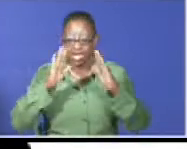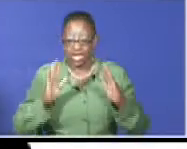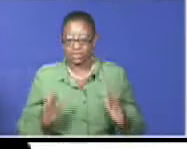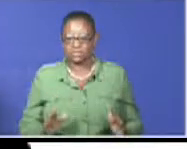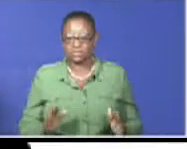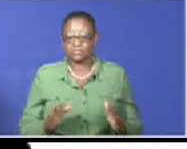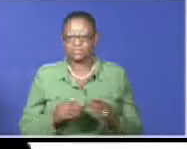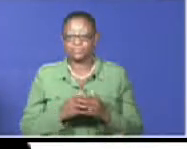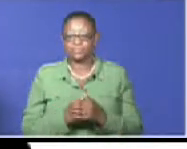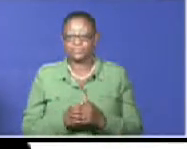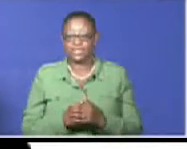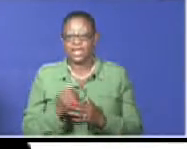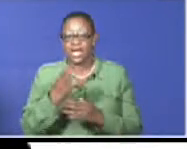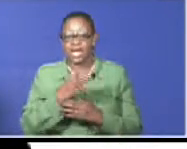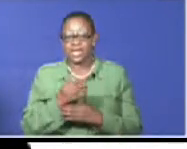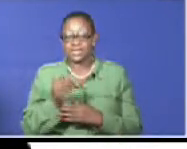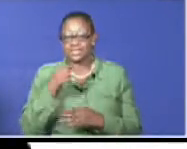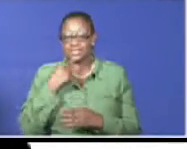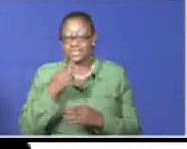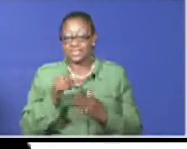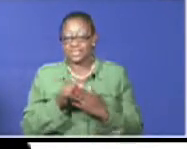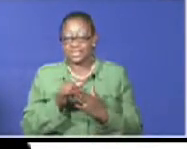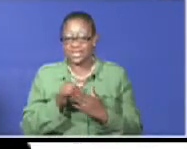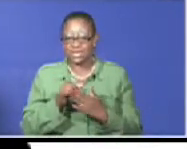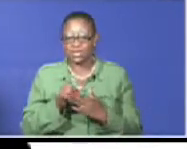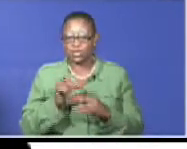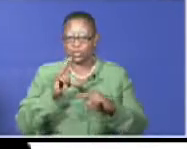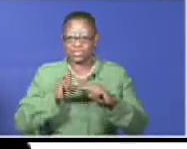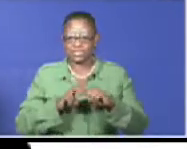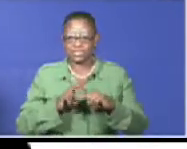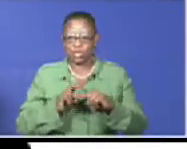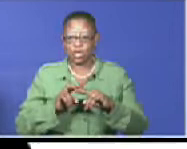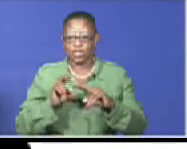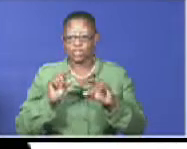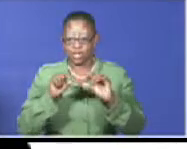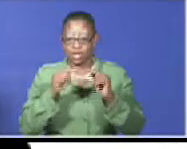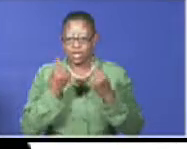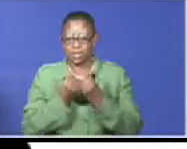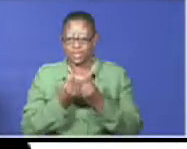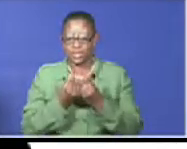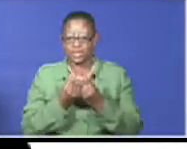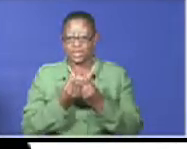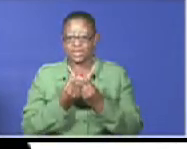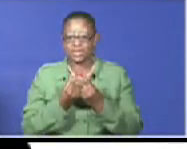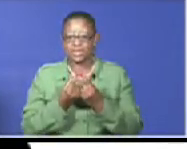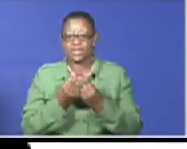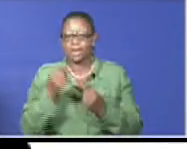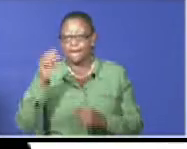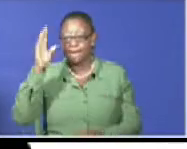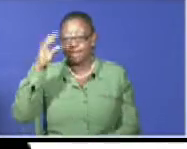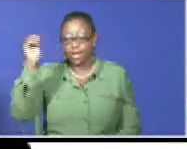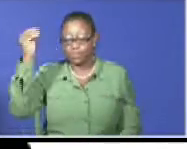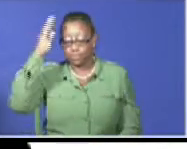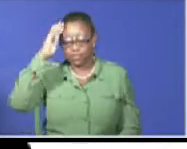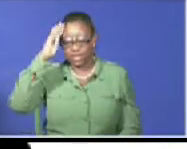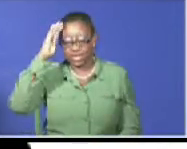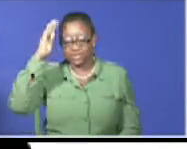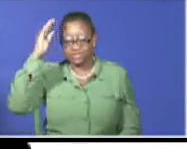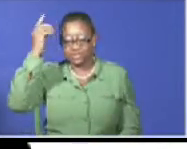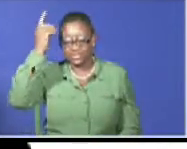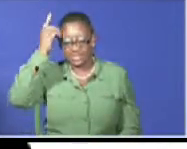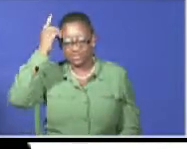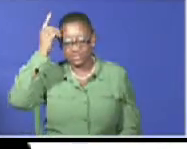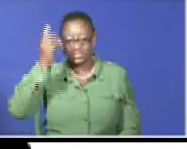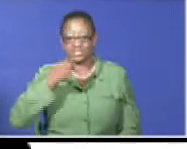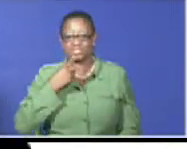to the committee. The Golden Gates MP, who sits on the committee chaired by the opposition leader Brave Davis, says he was disappointed